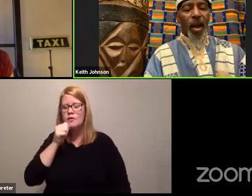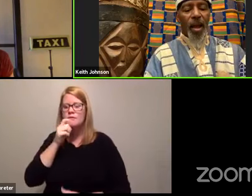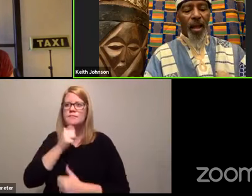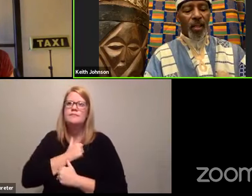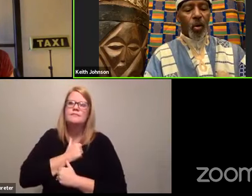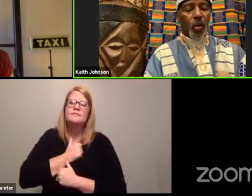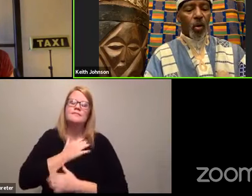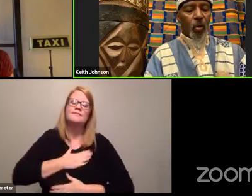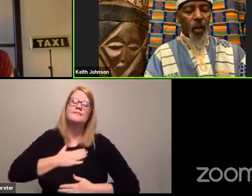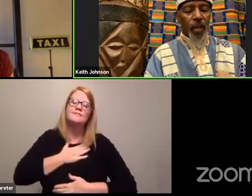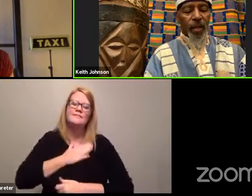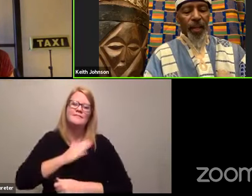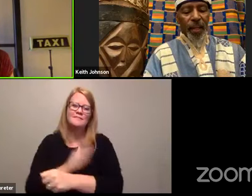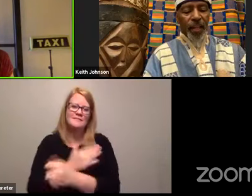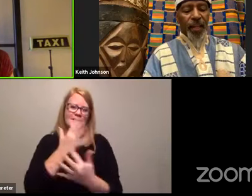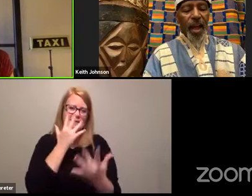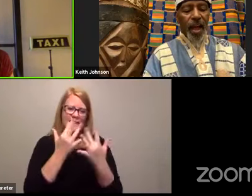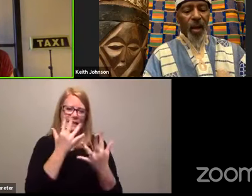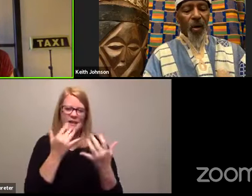Ah-yo, ah-yo,